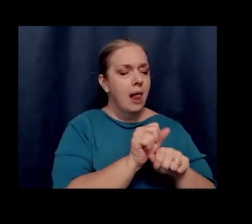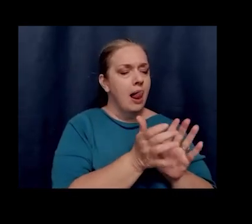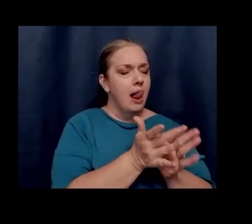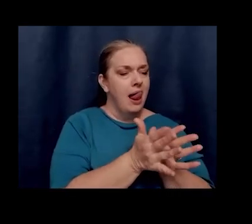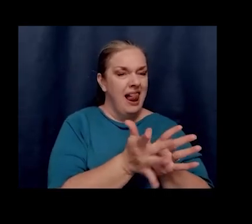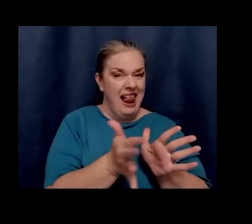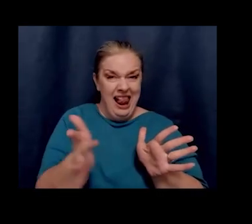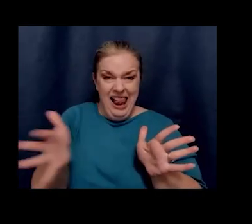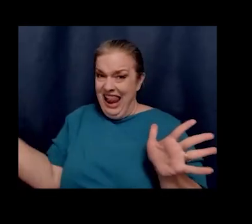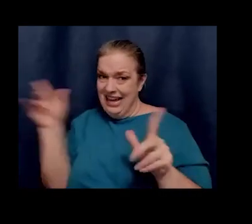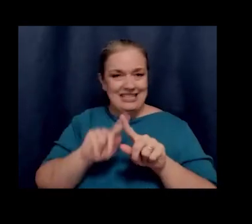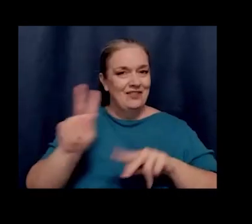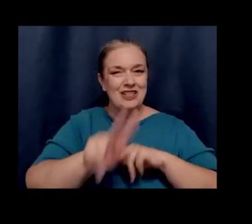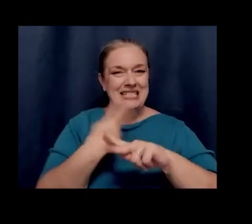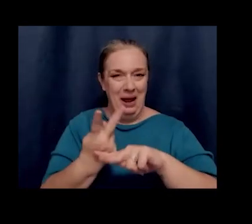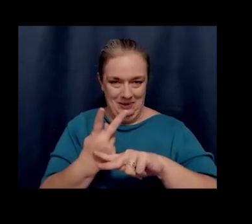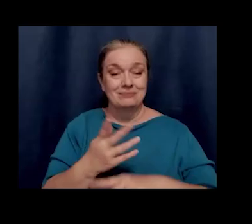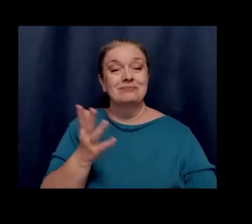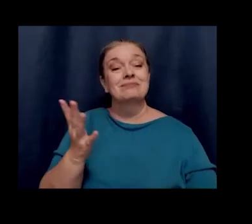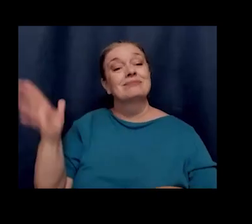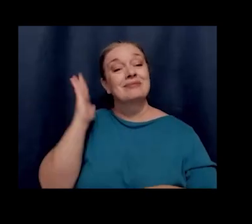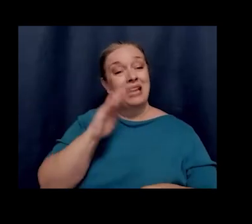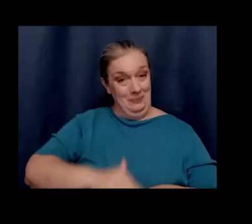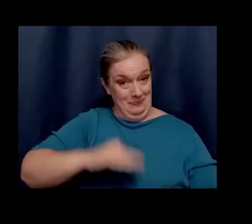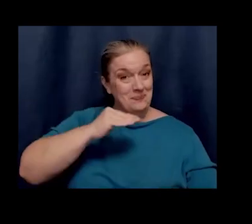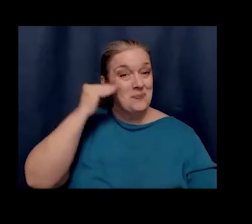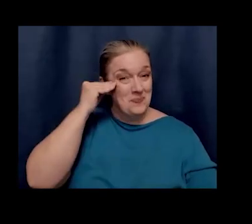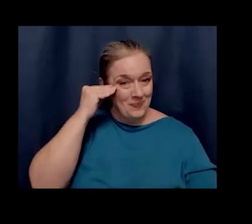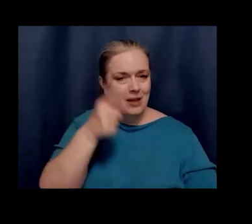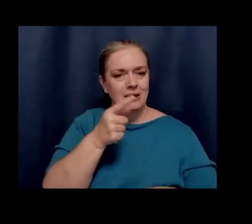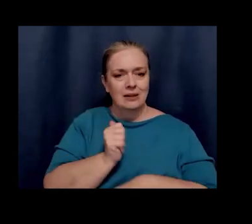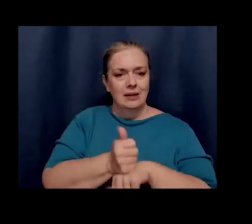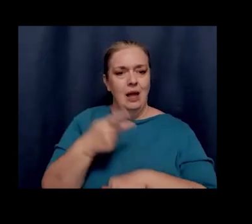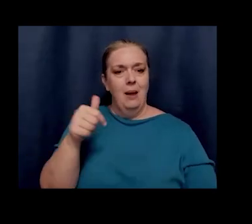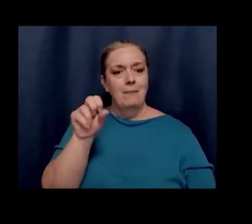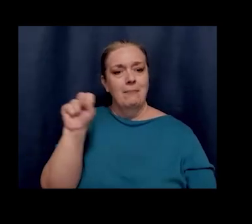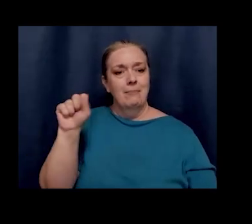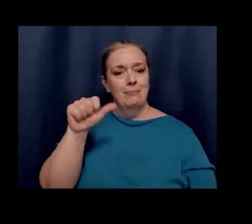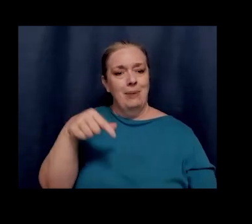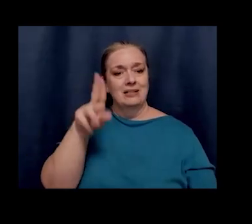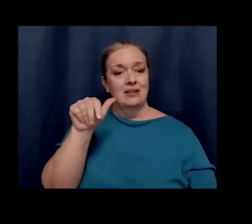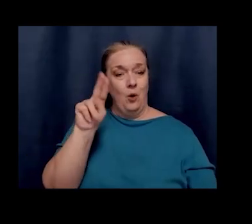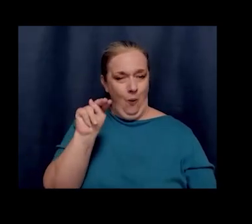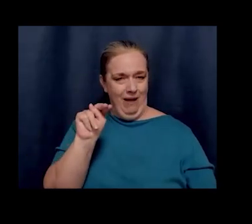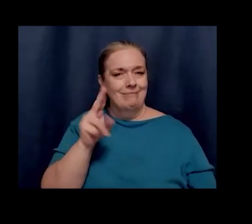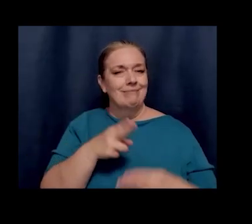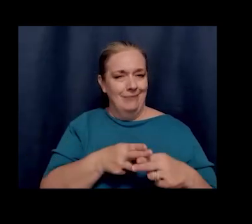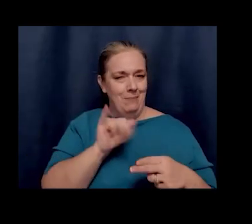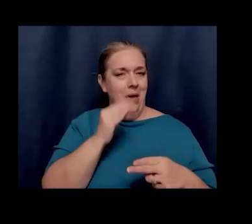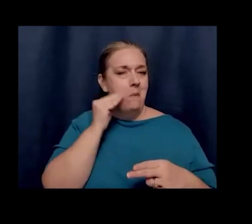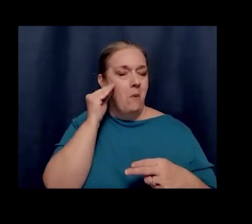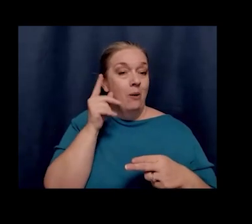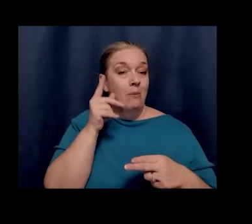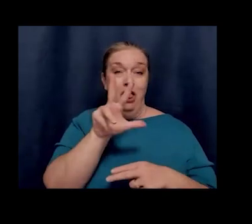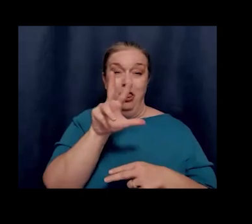James Castle. At his former childhood home, he created Pasaquan, executed over the course of 30